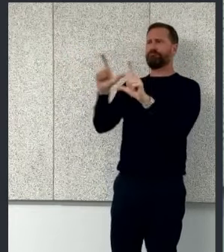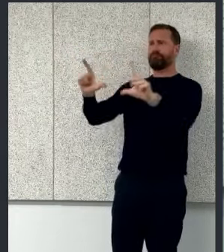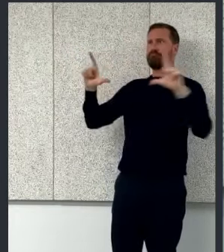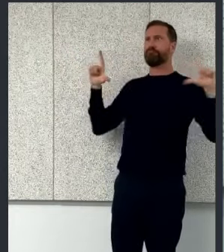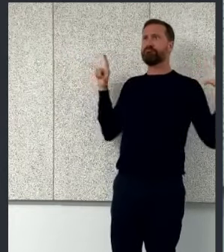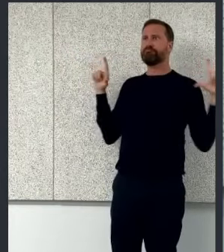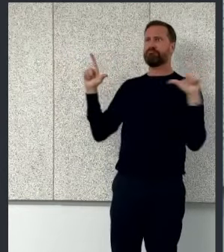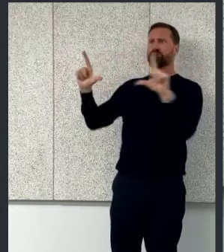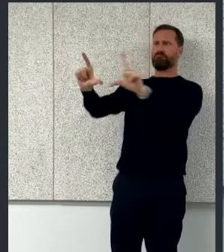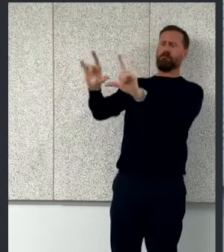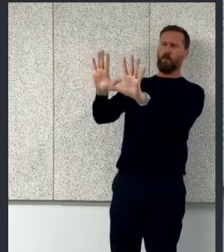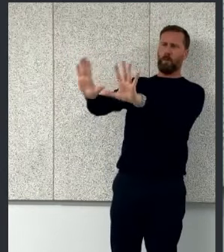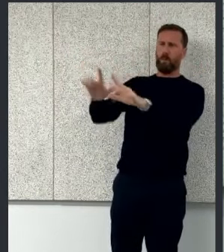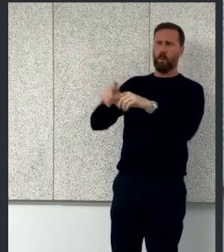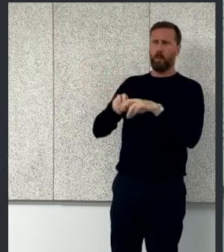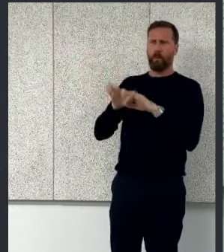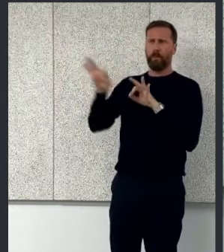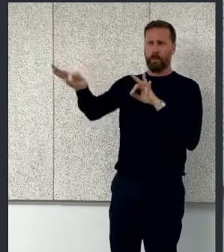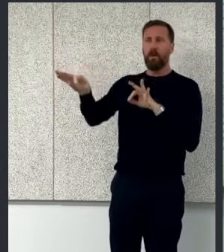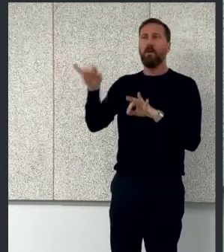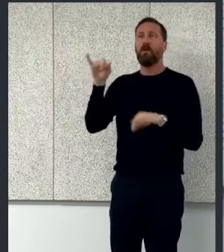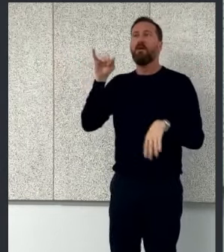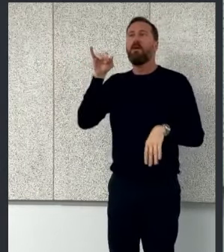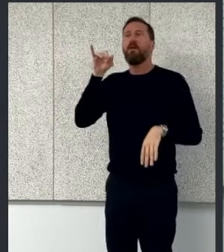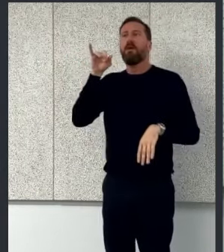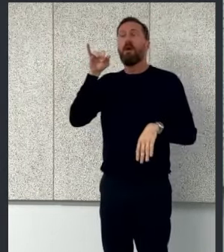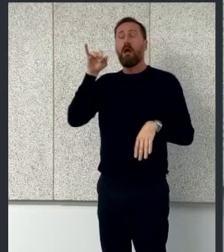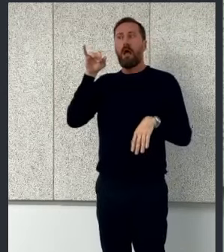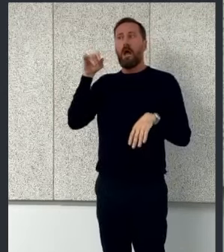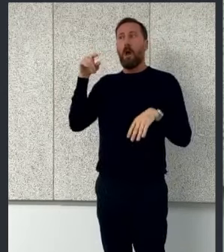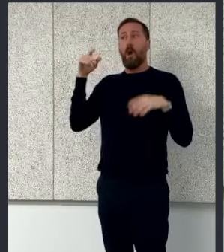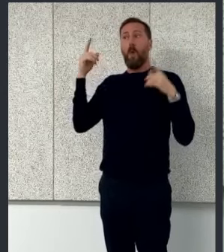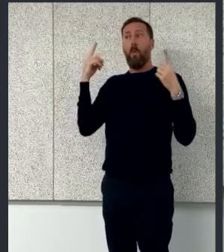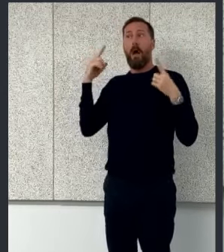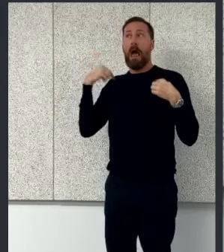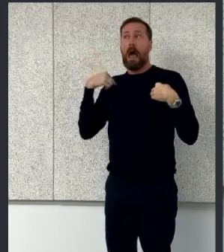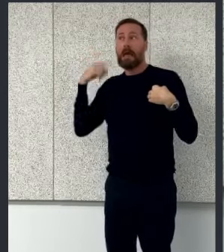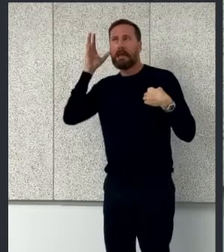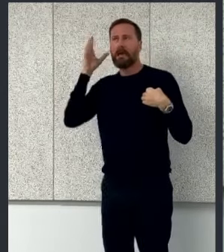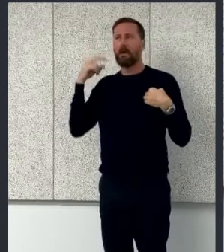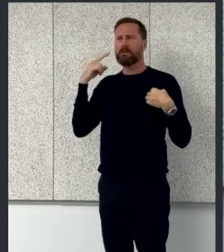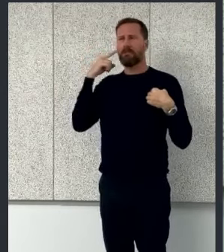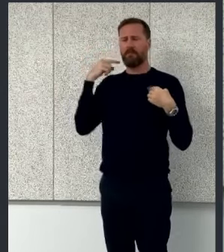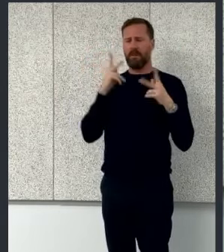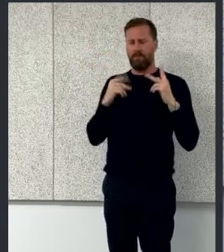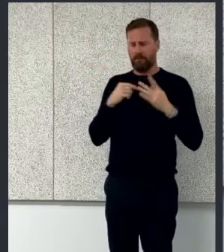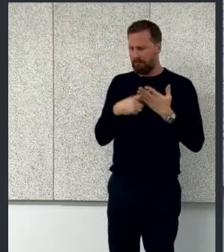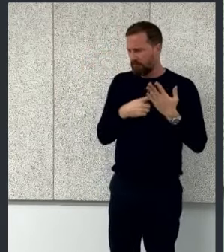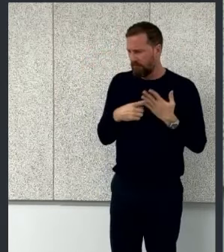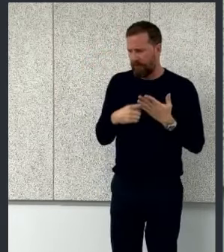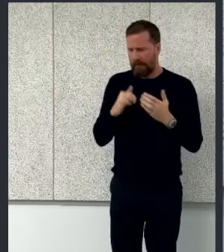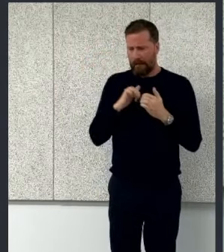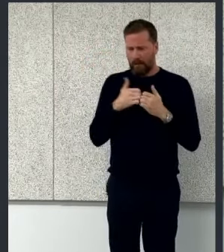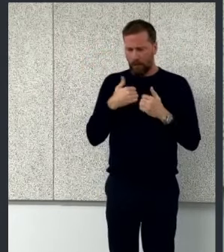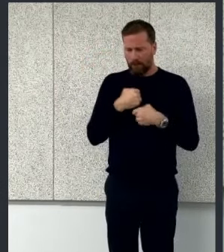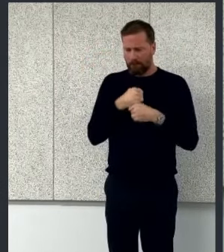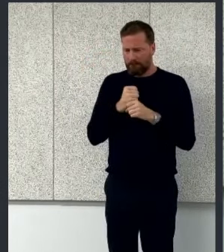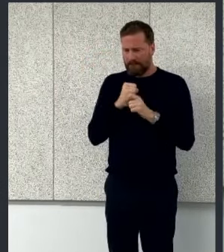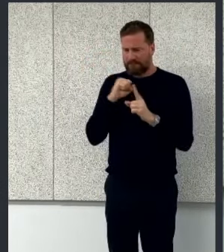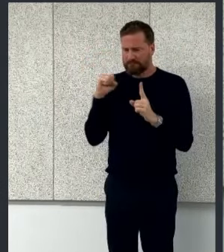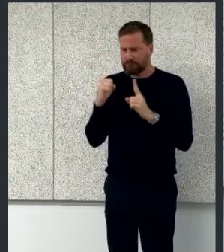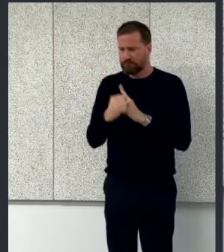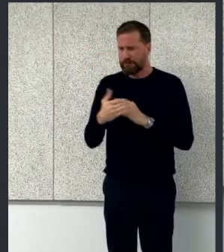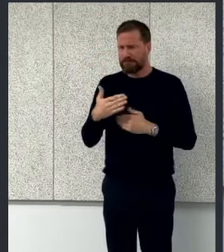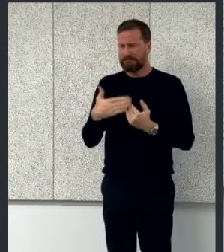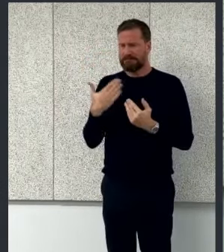what I hear is, and this gets back to like, how are we creating the conditions for grantees or potential grantees to really